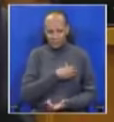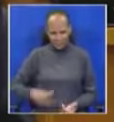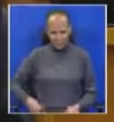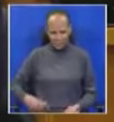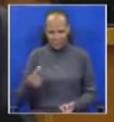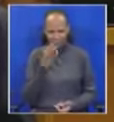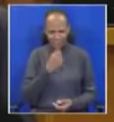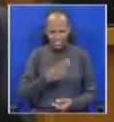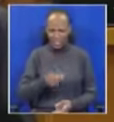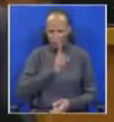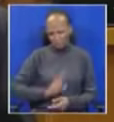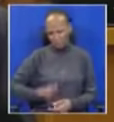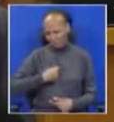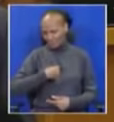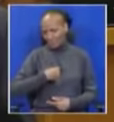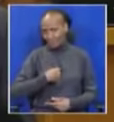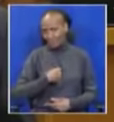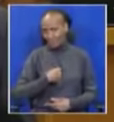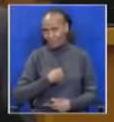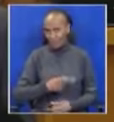up.